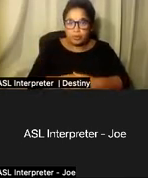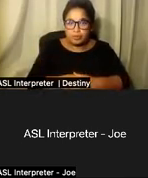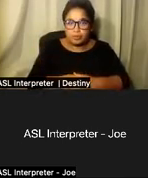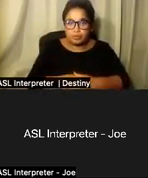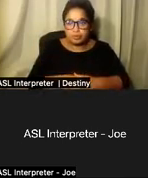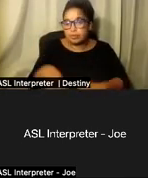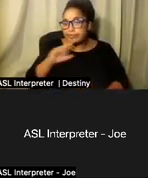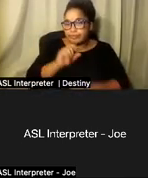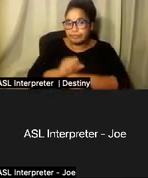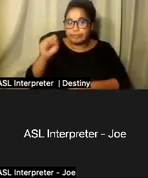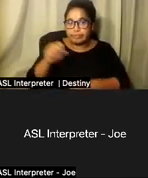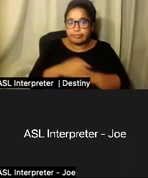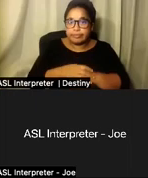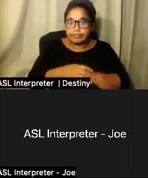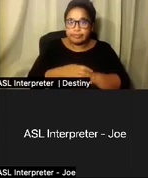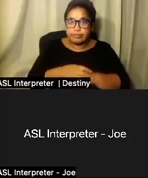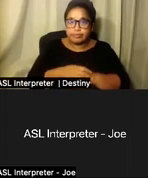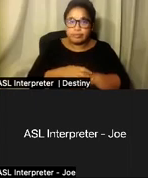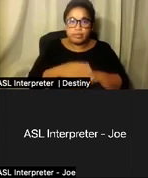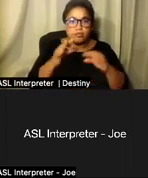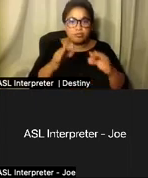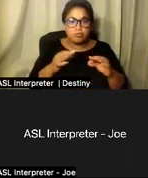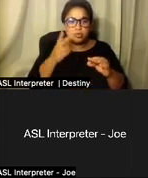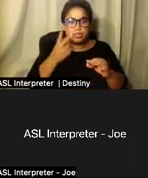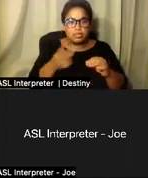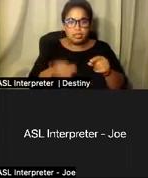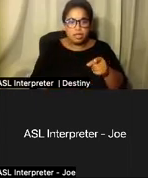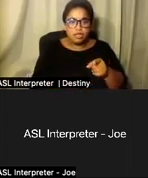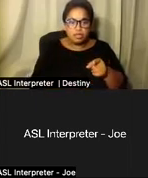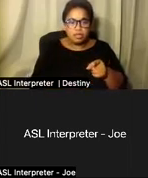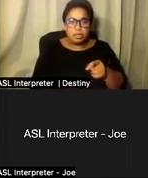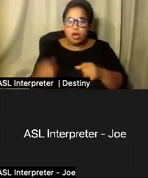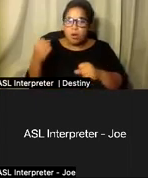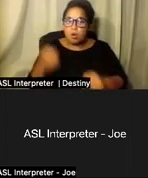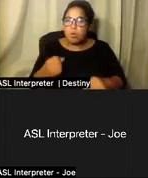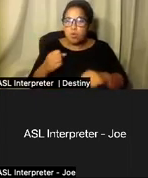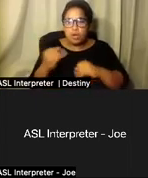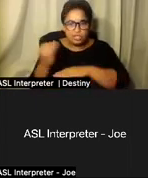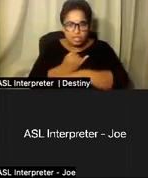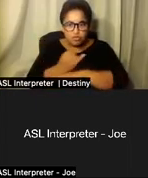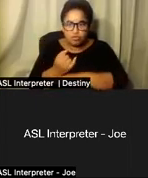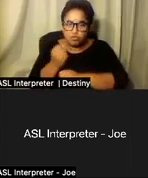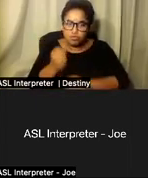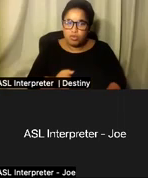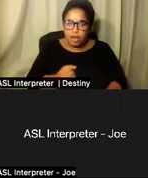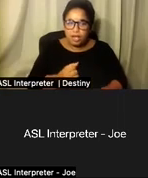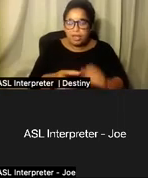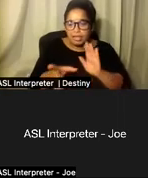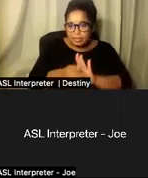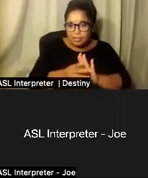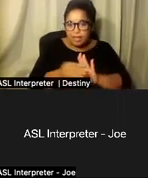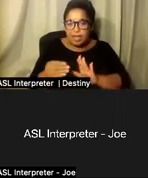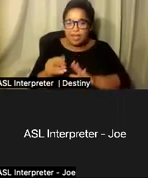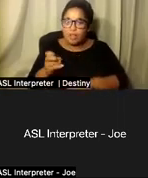So we're in good shape now. So you can see that's a very industrial strength adhesive and Velcro, which means this thing is